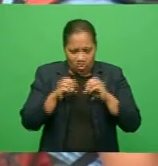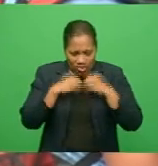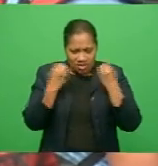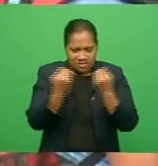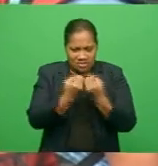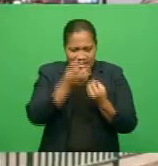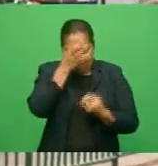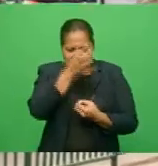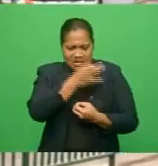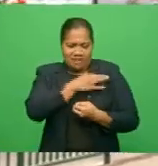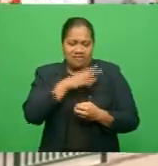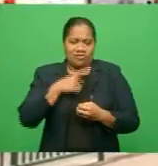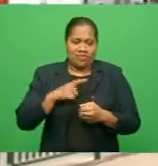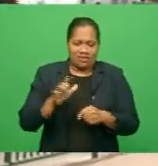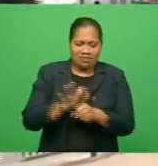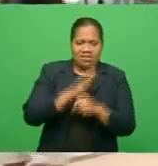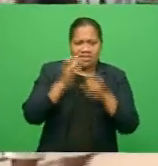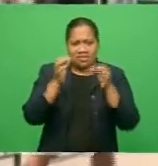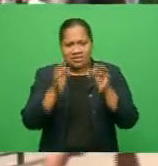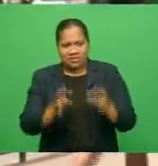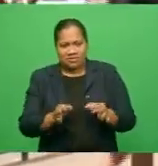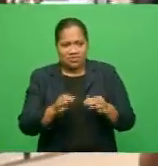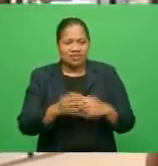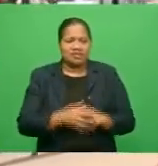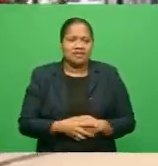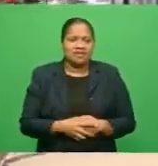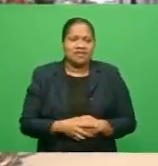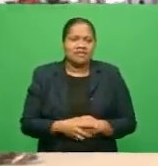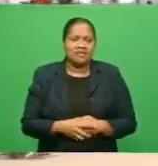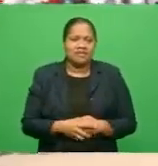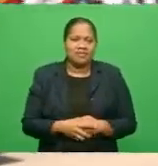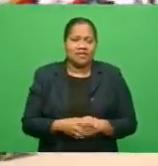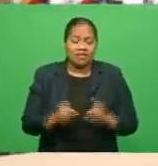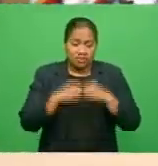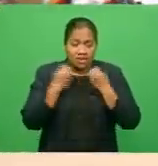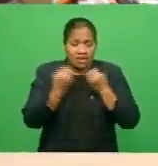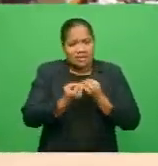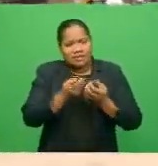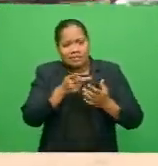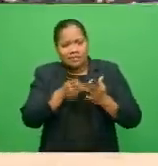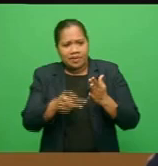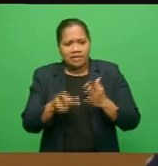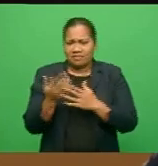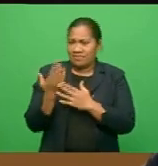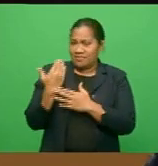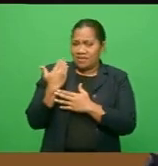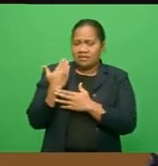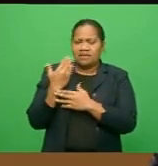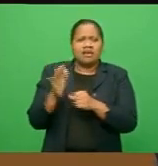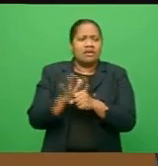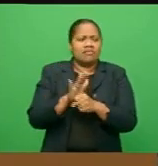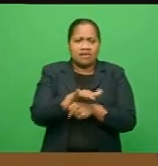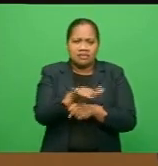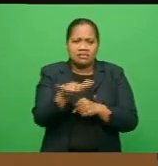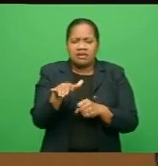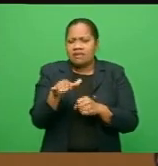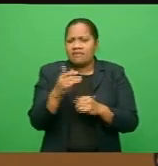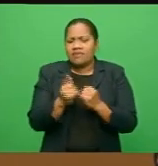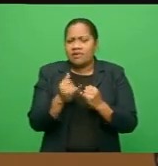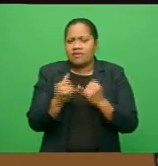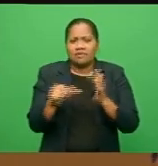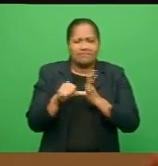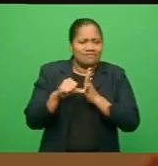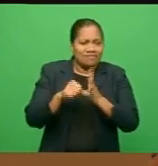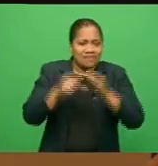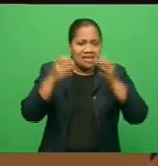believe, make those decisions, and certainly the organizations I've been part of in the past have made those very hard decisions